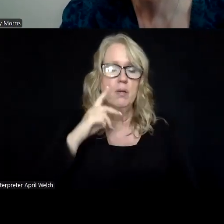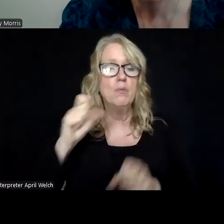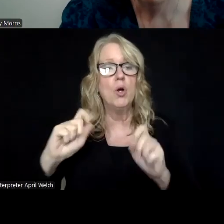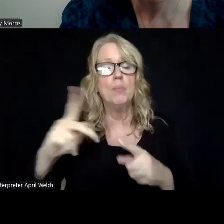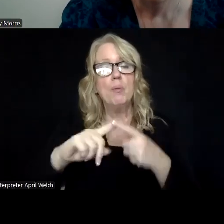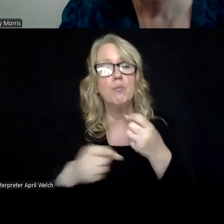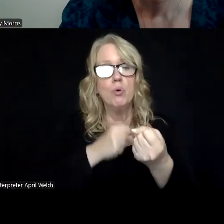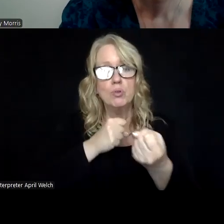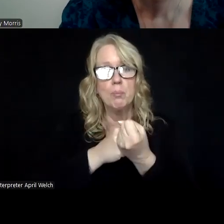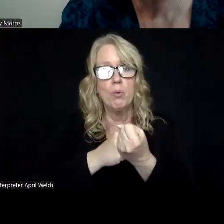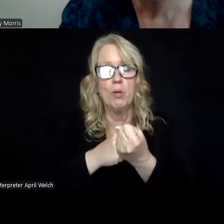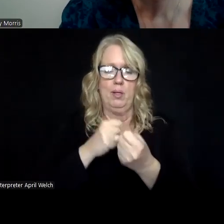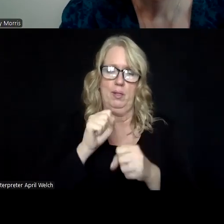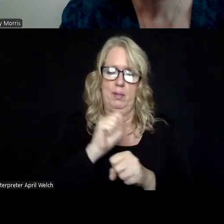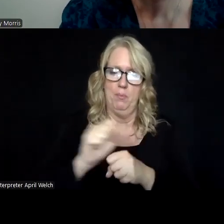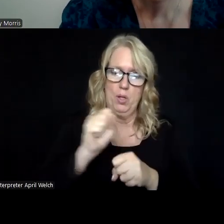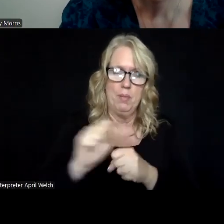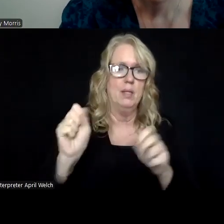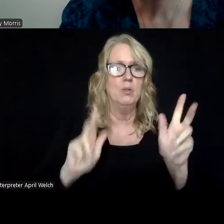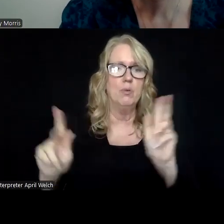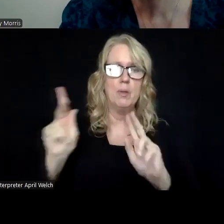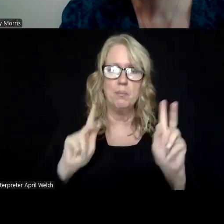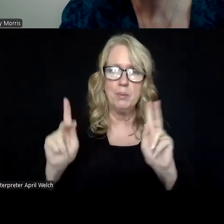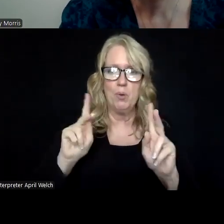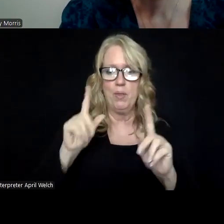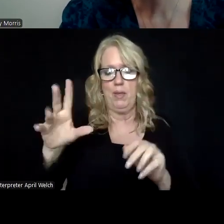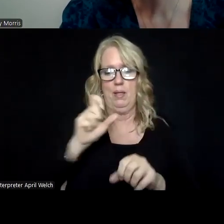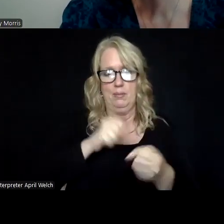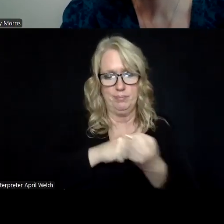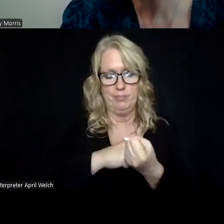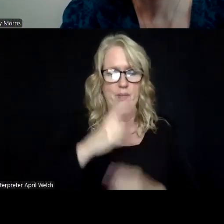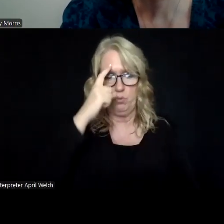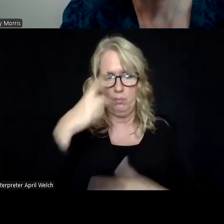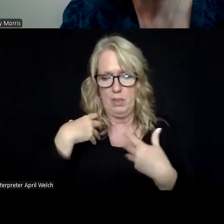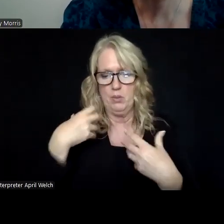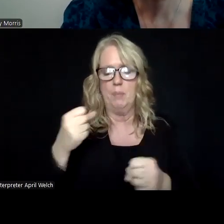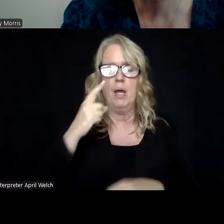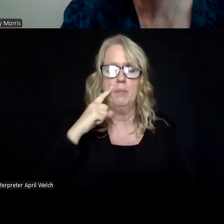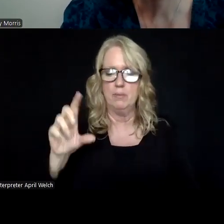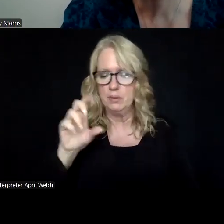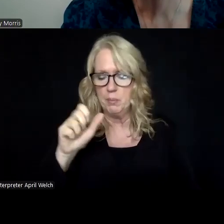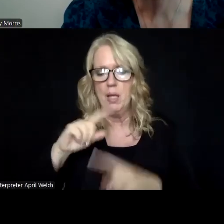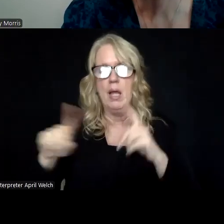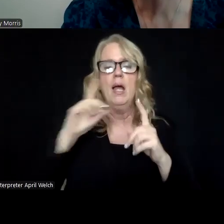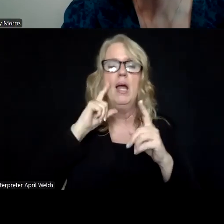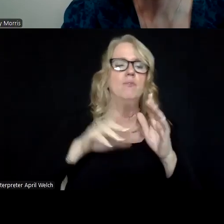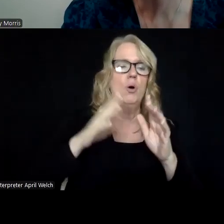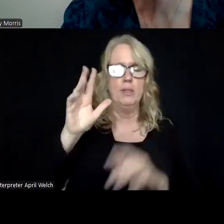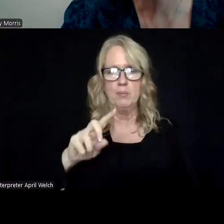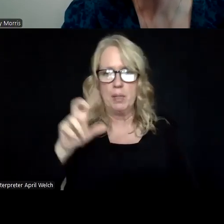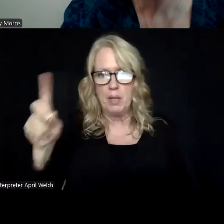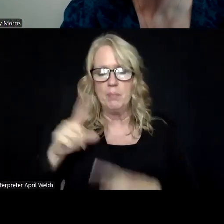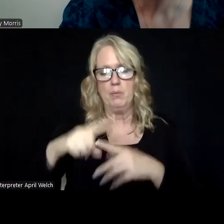supported employment? Folks who have supported employment for mental health, substance use, intellectual developmental disabilities,